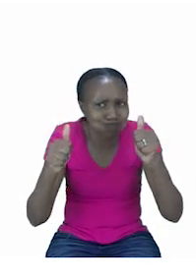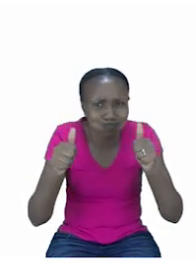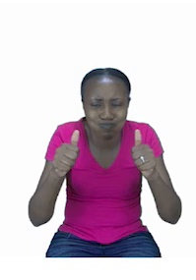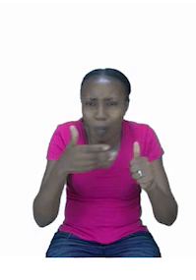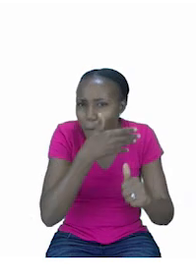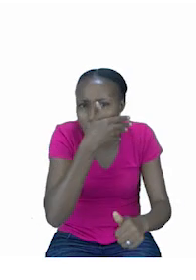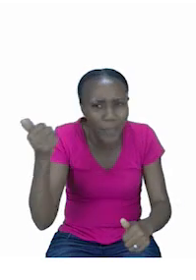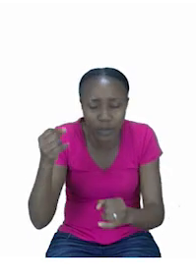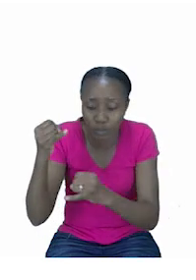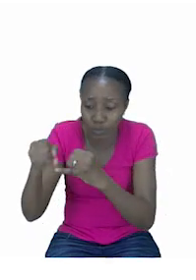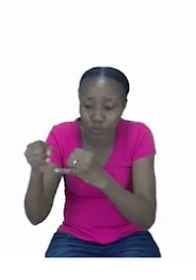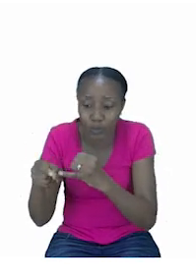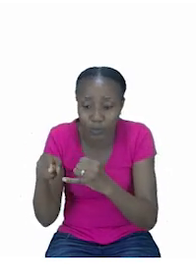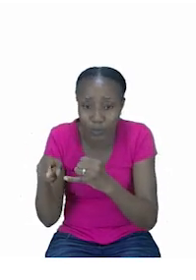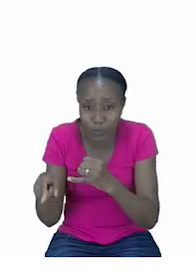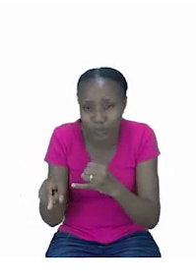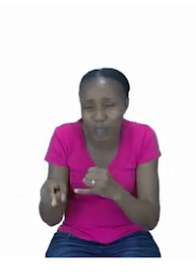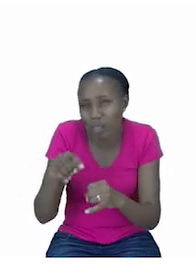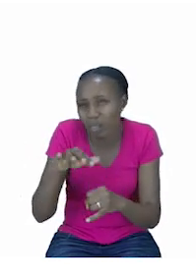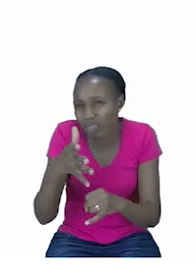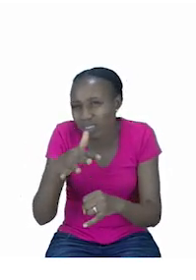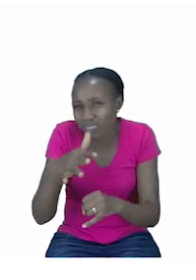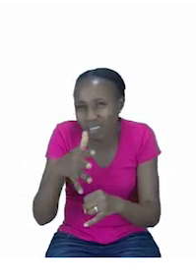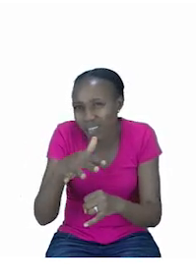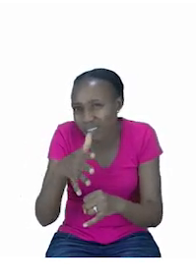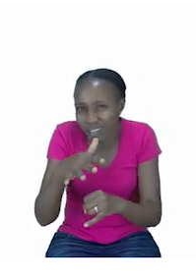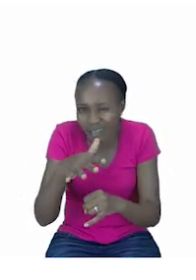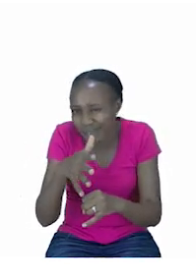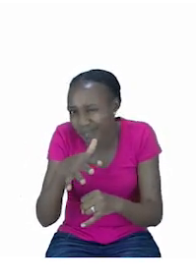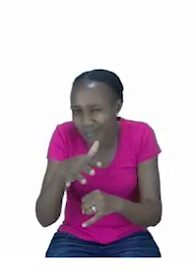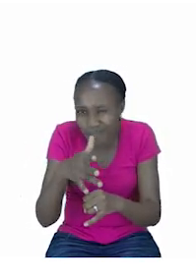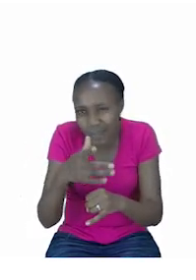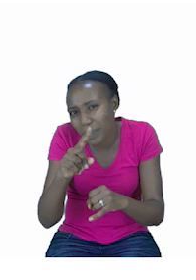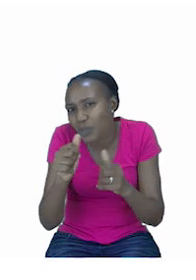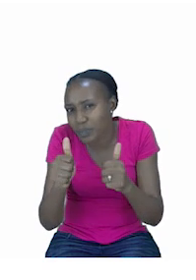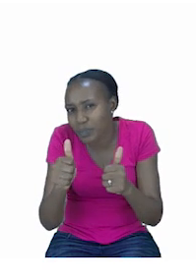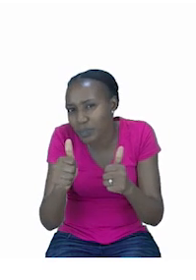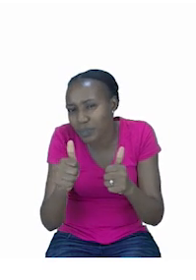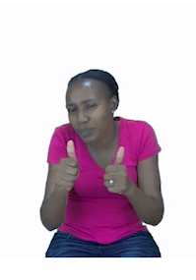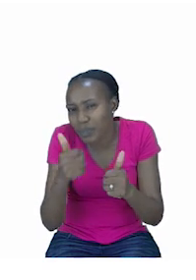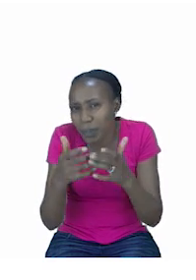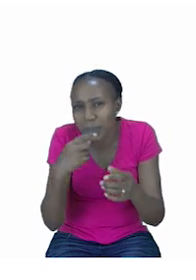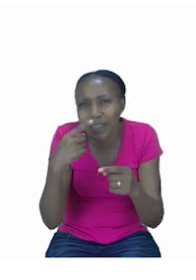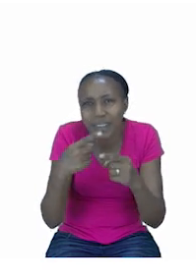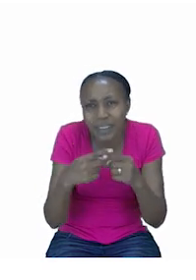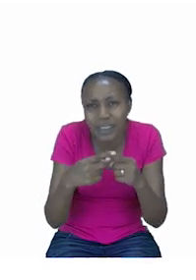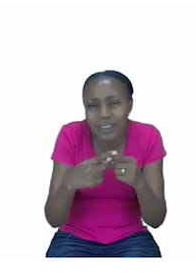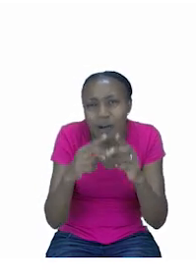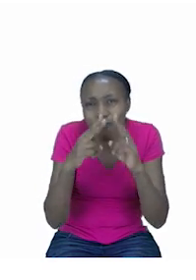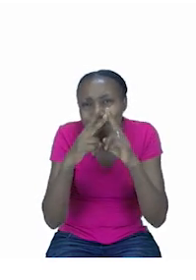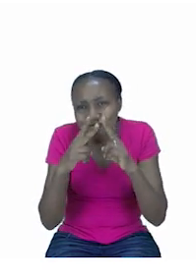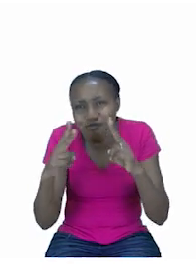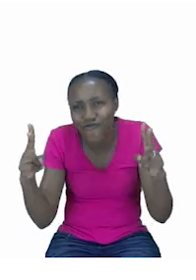excellent. If you did okay, but it still looks quite good, I'd like you to say